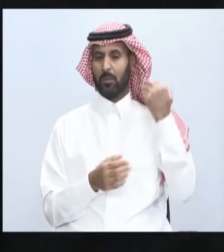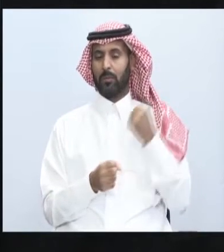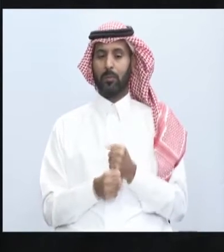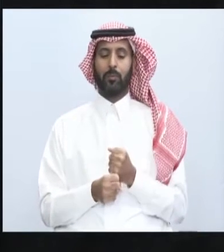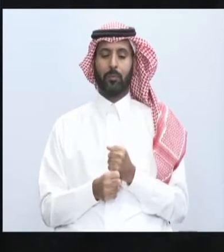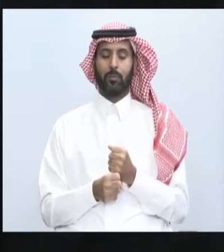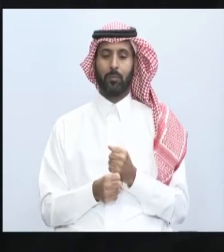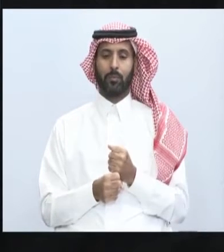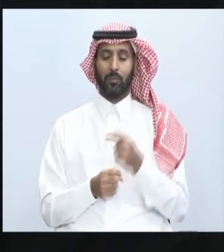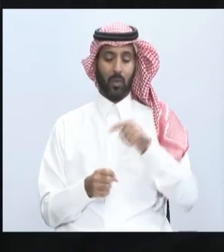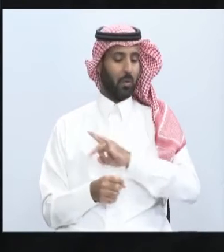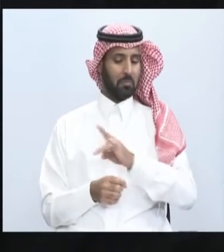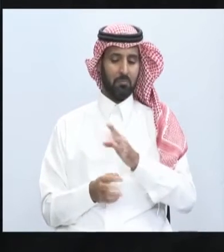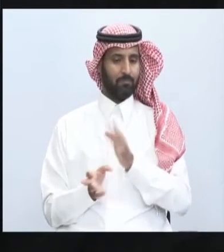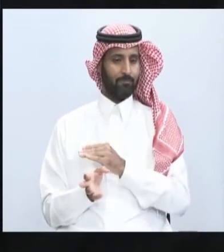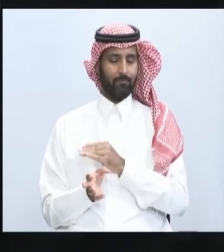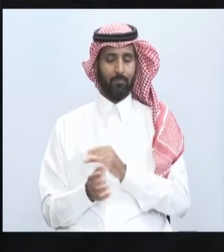before in the past, but